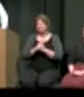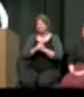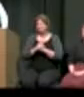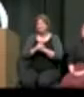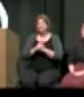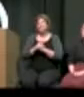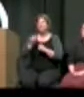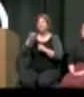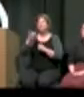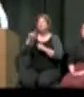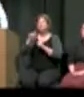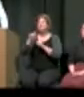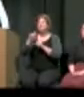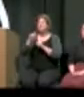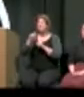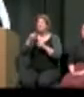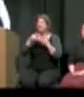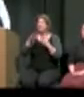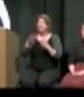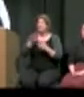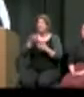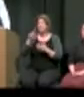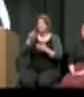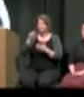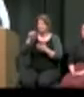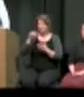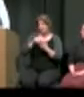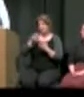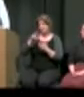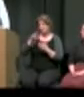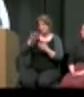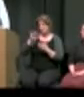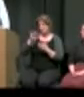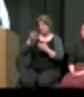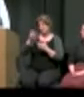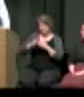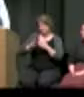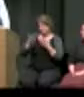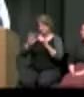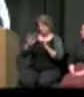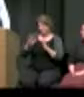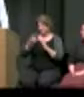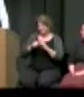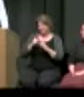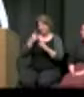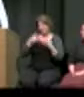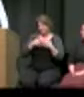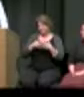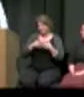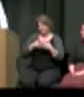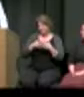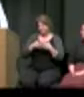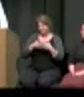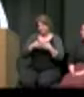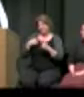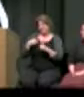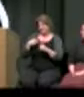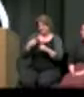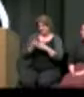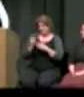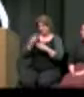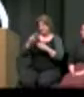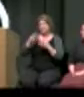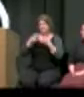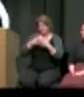For the silt dredging, we've already done about 20,000 cubic yards with just one machine. The second machine started last